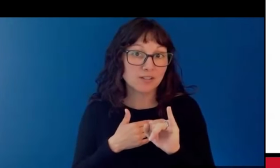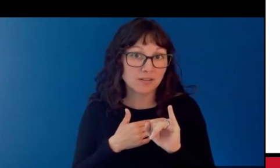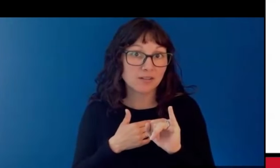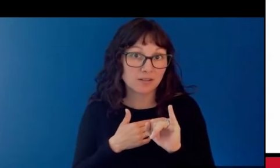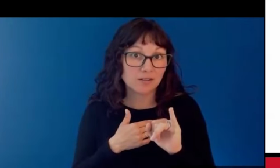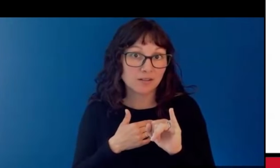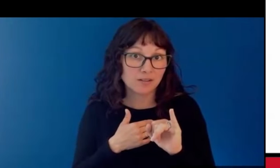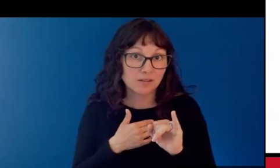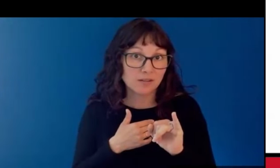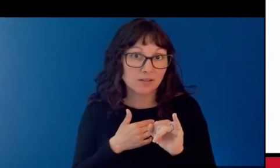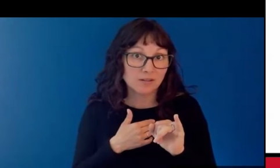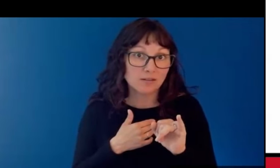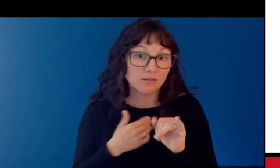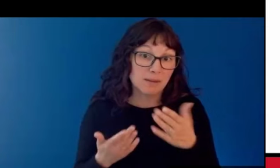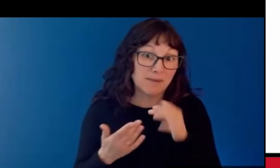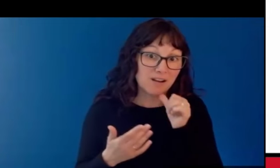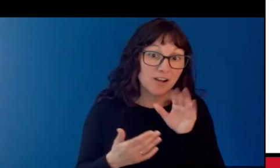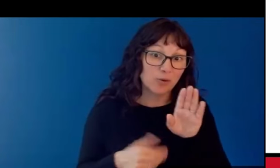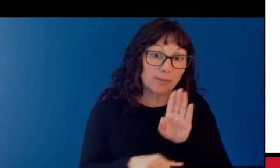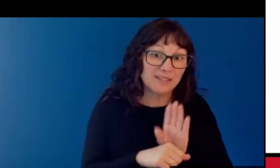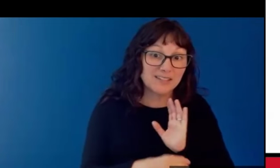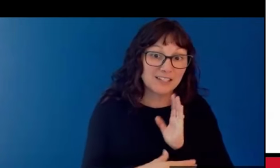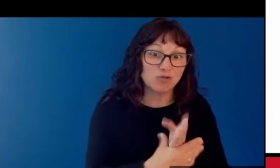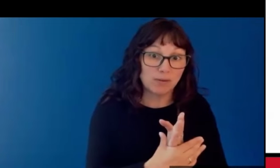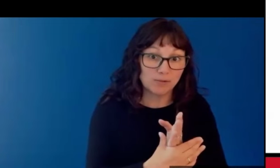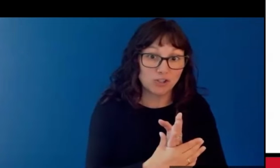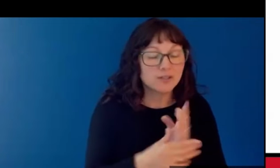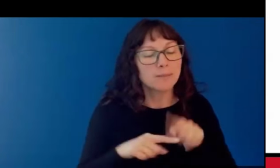to your business interruption, depending on how the policy is written.